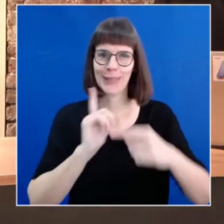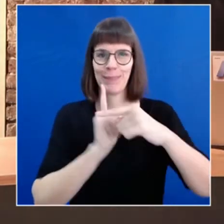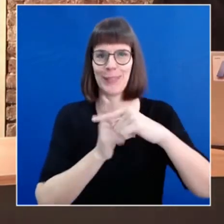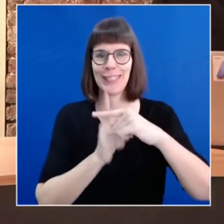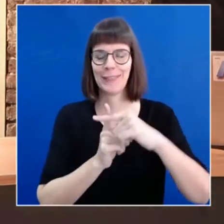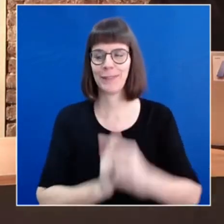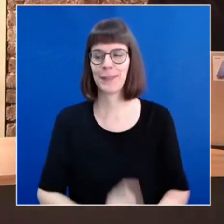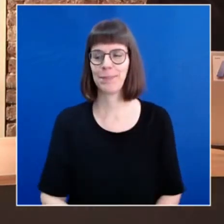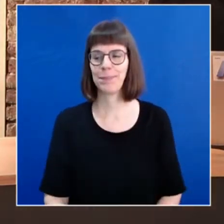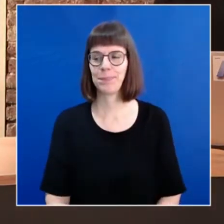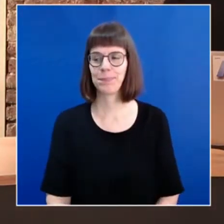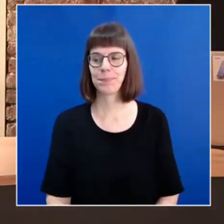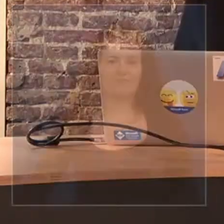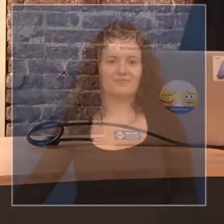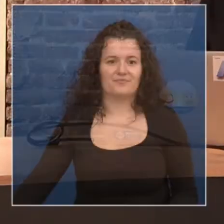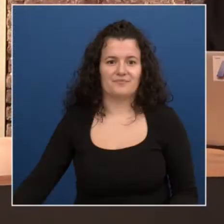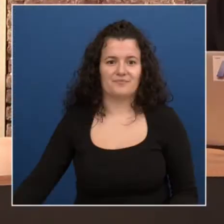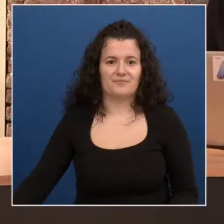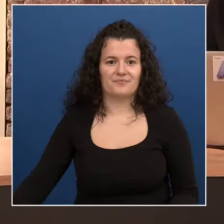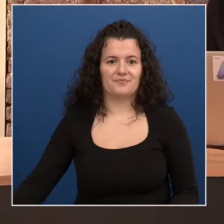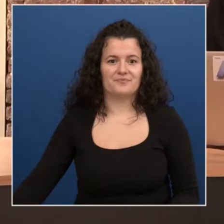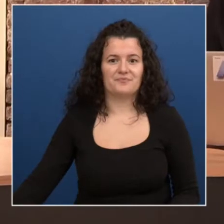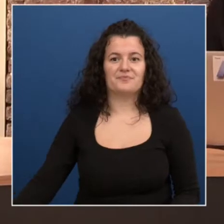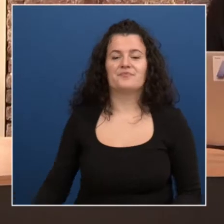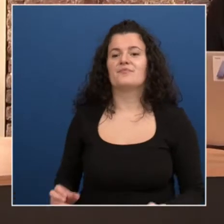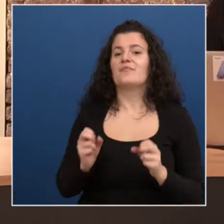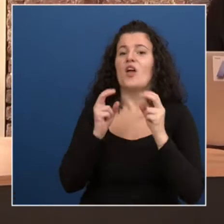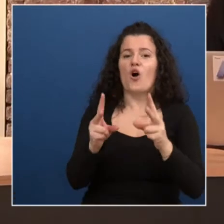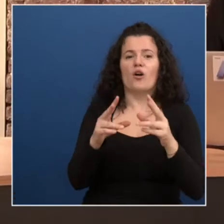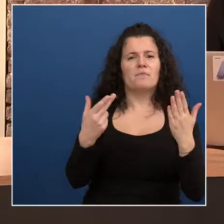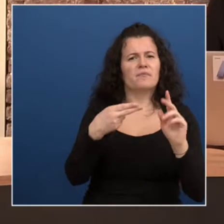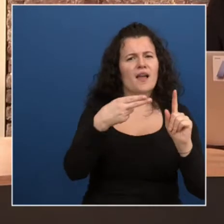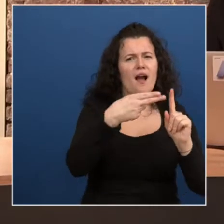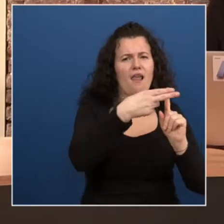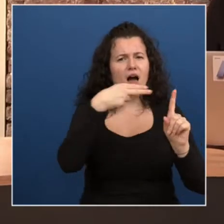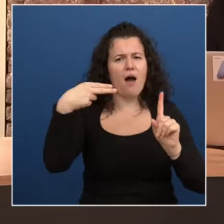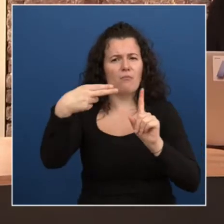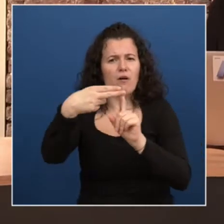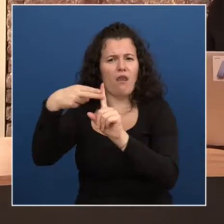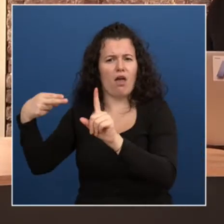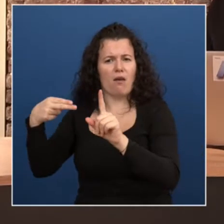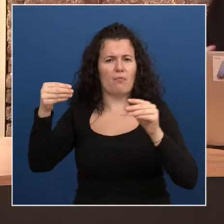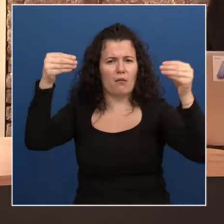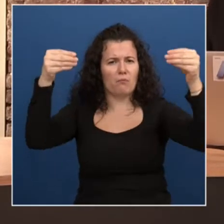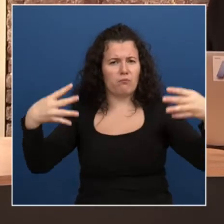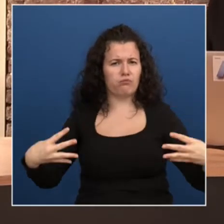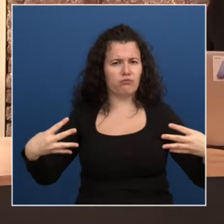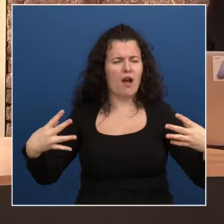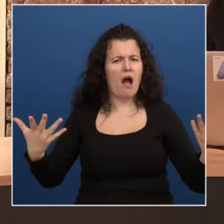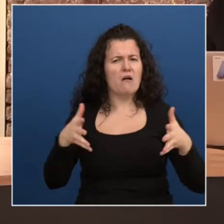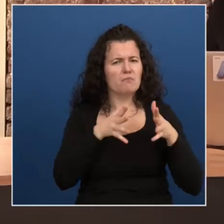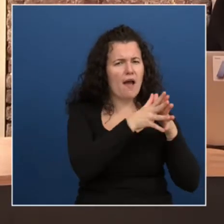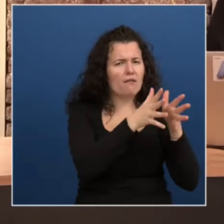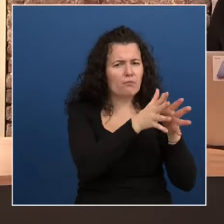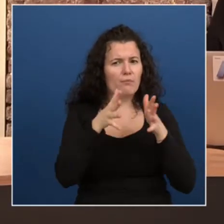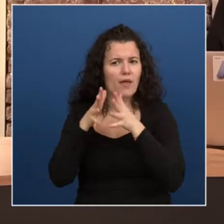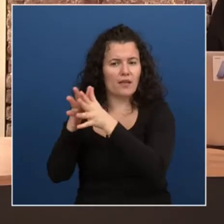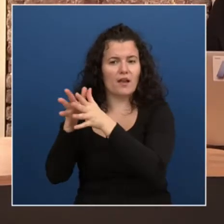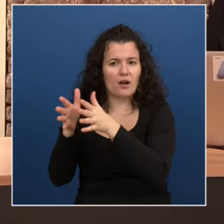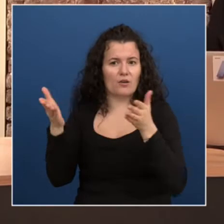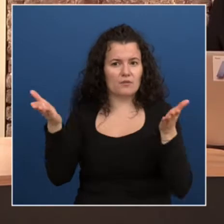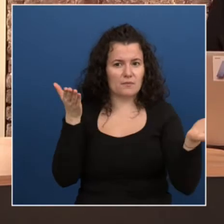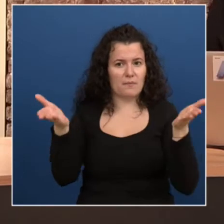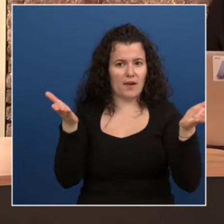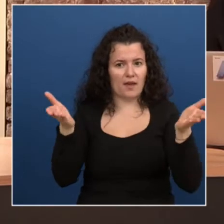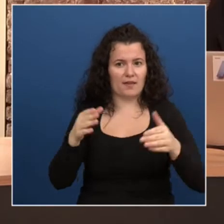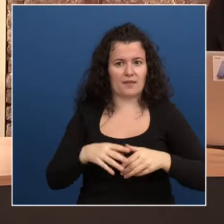go to explain a bit more about labels, because there are even more laws about labels. These are kind of all